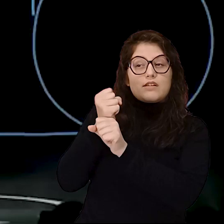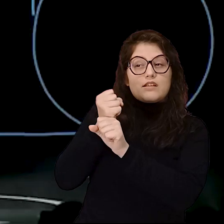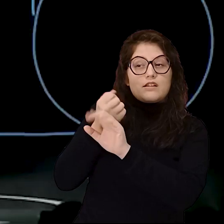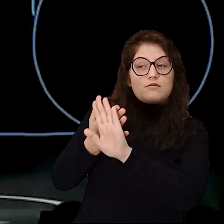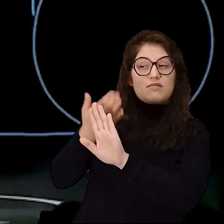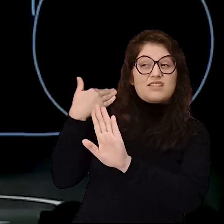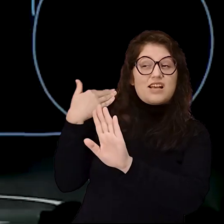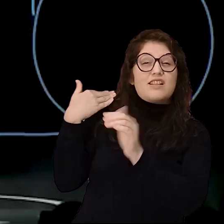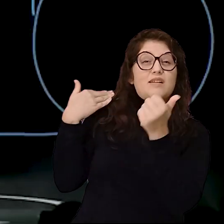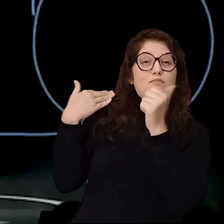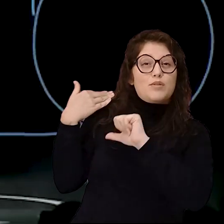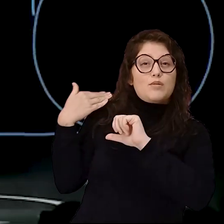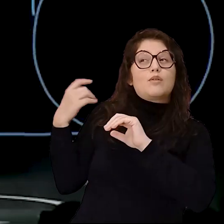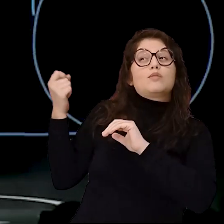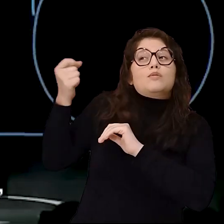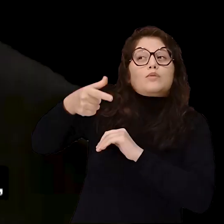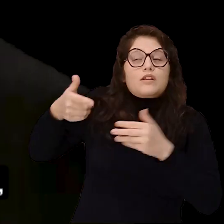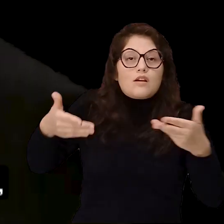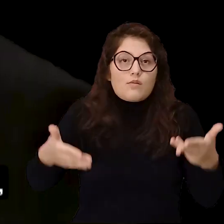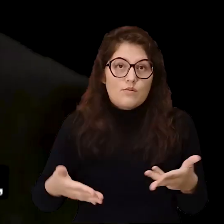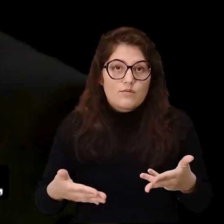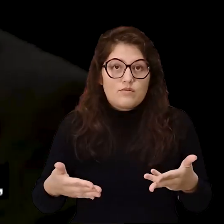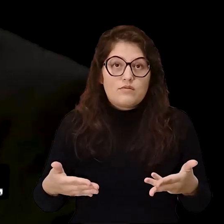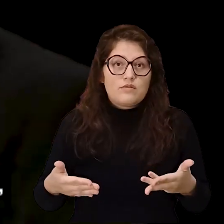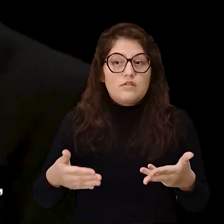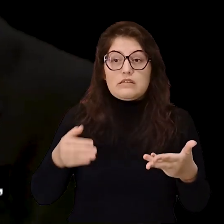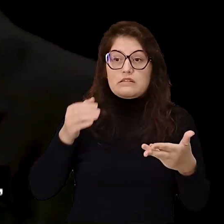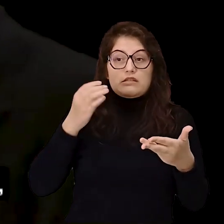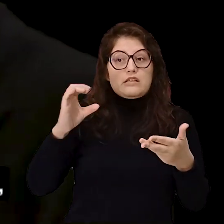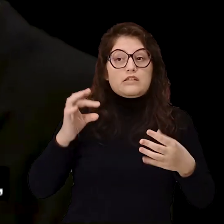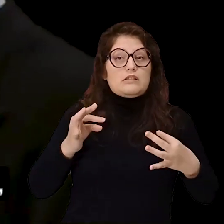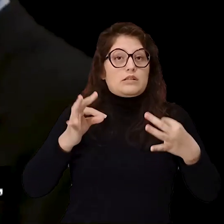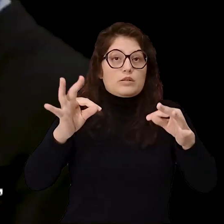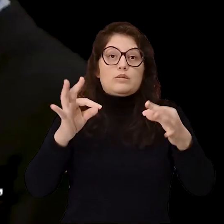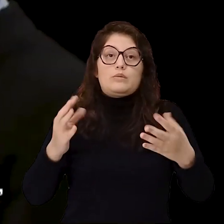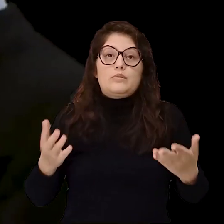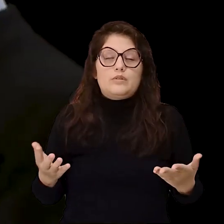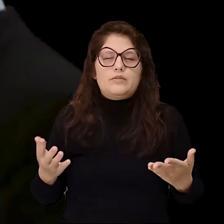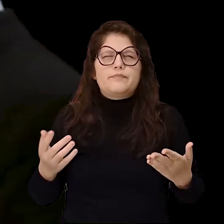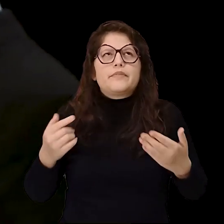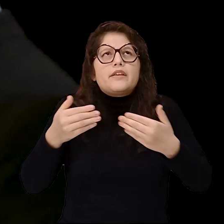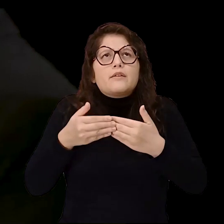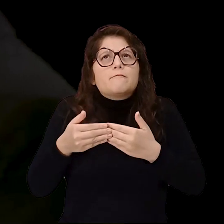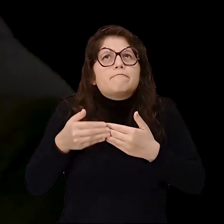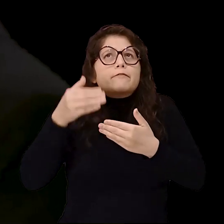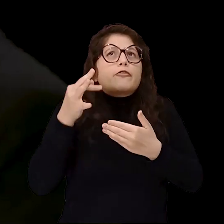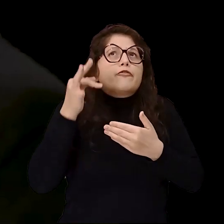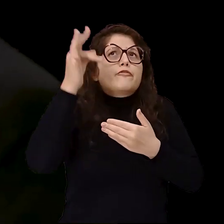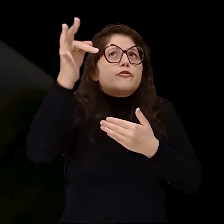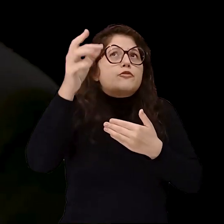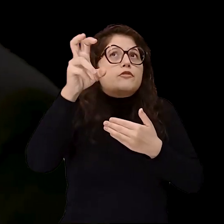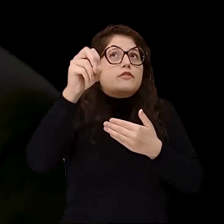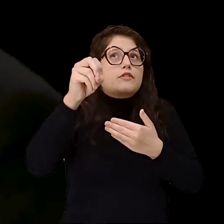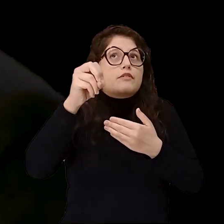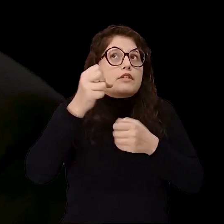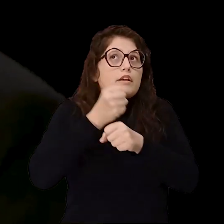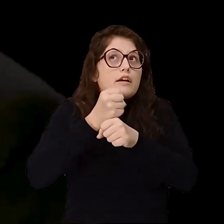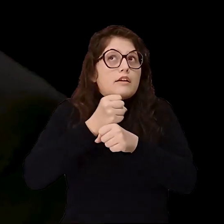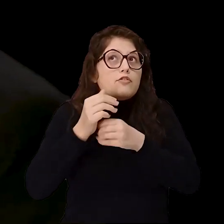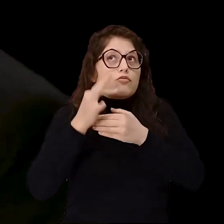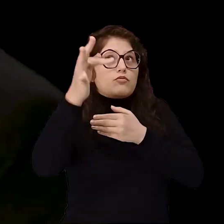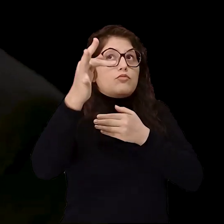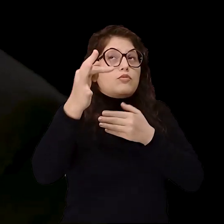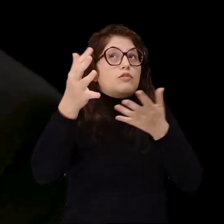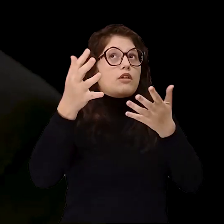effects. They're a disaster. But I am so grateful that I live now and not 50 years ago when there would have been